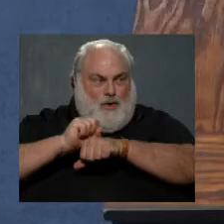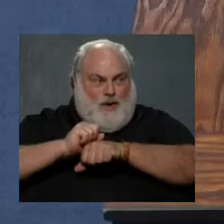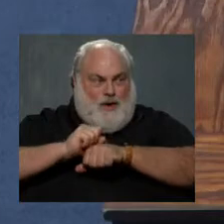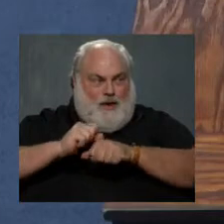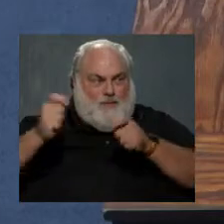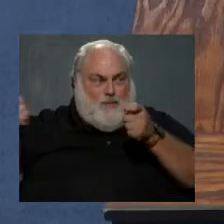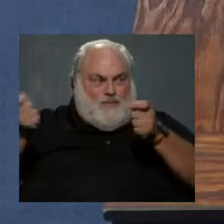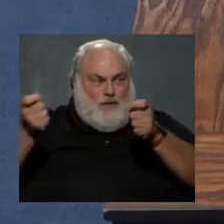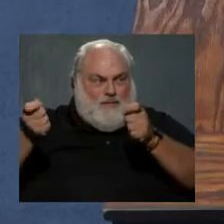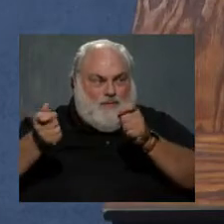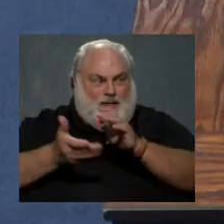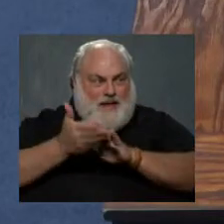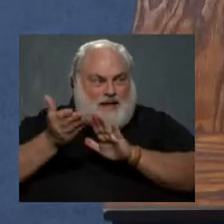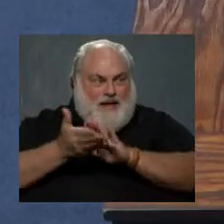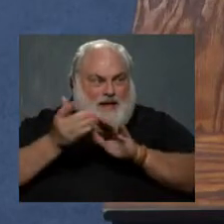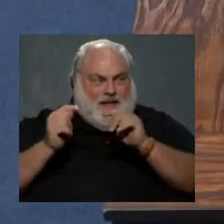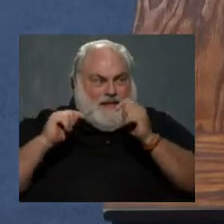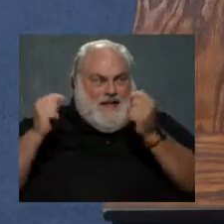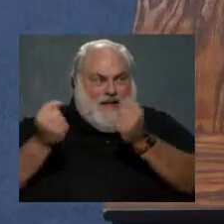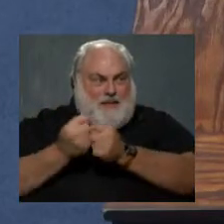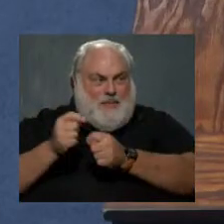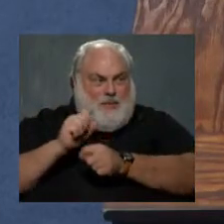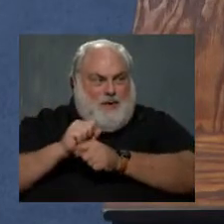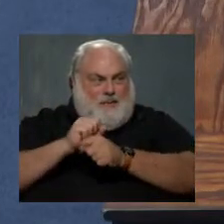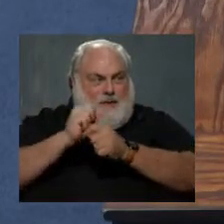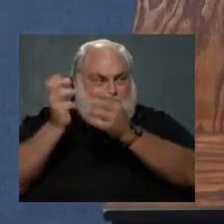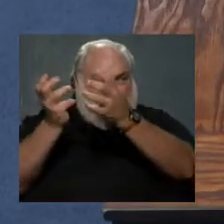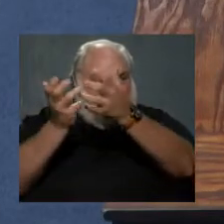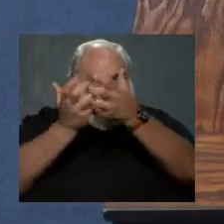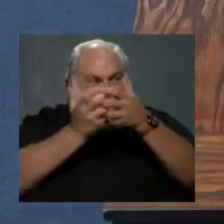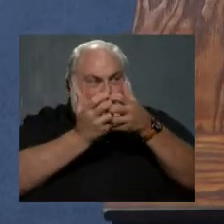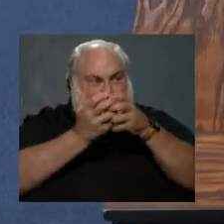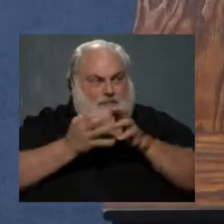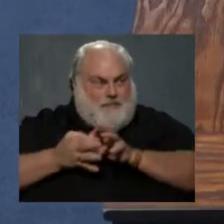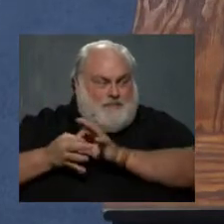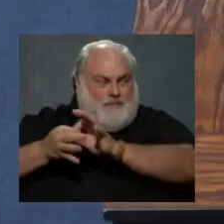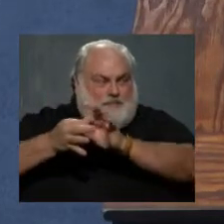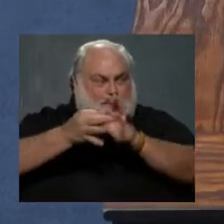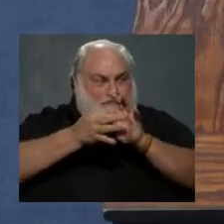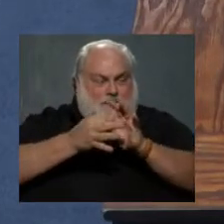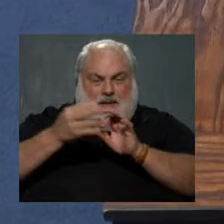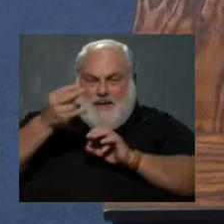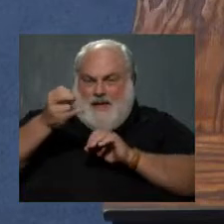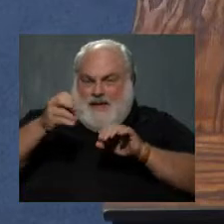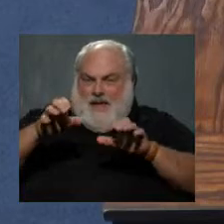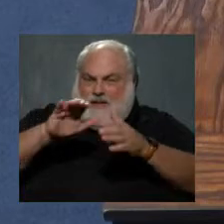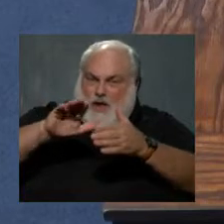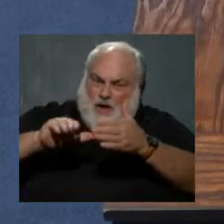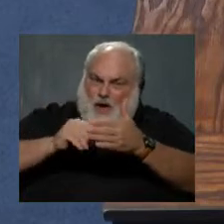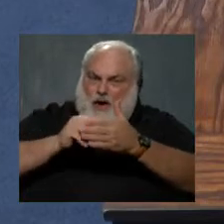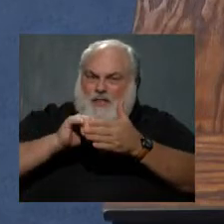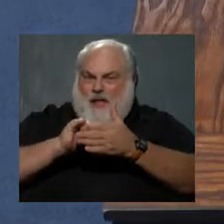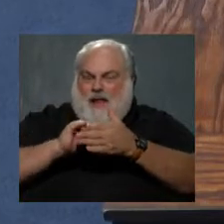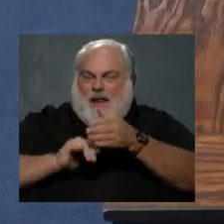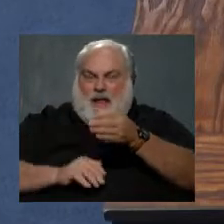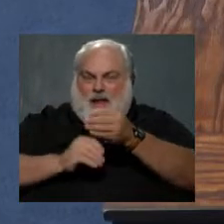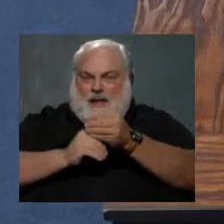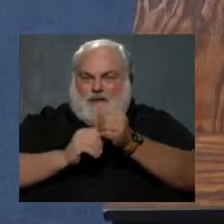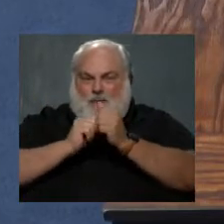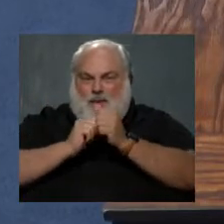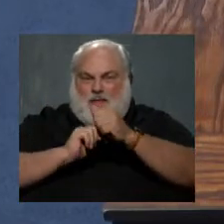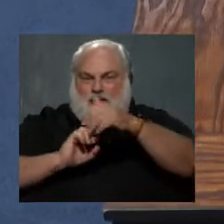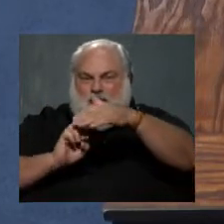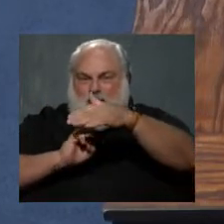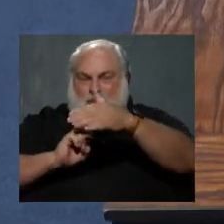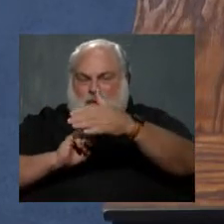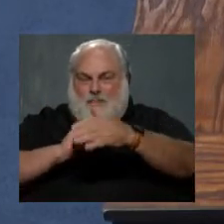team. Making a league work smoothly requires even more work, and he does all of this on top of his work as an